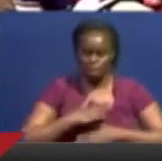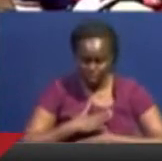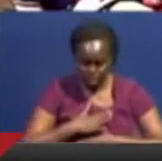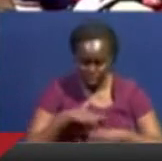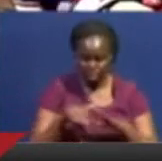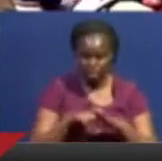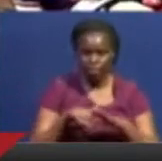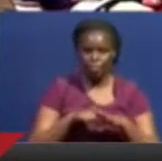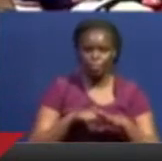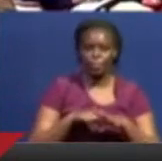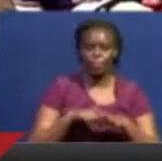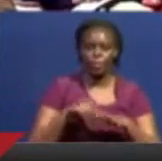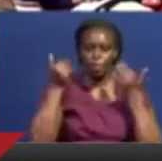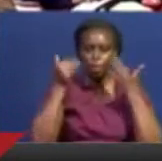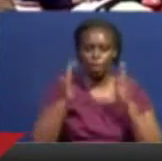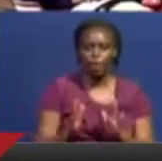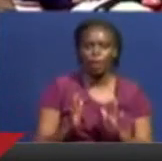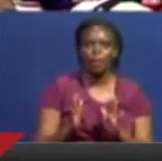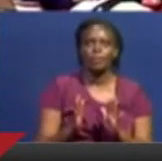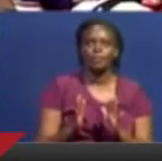Yes, Senior Counsel.